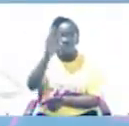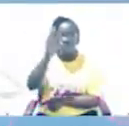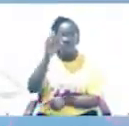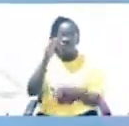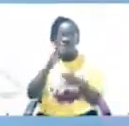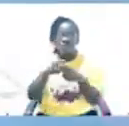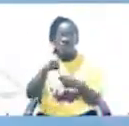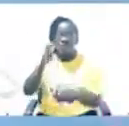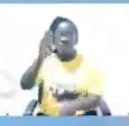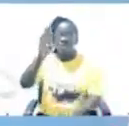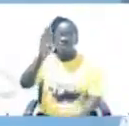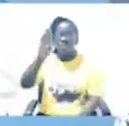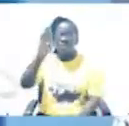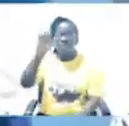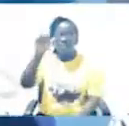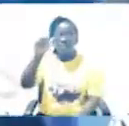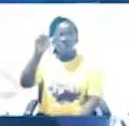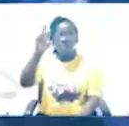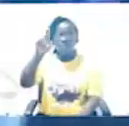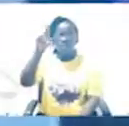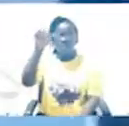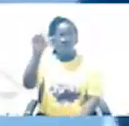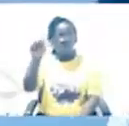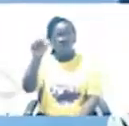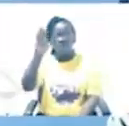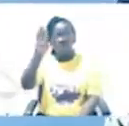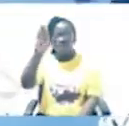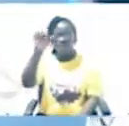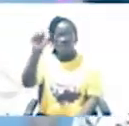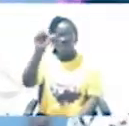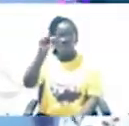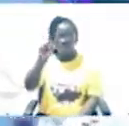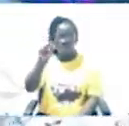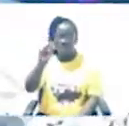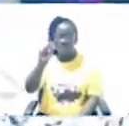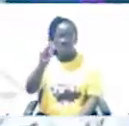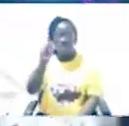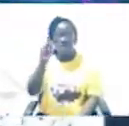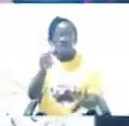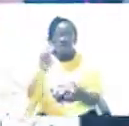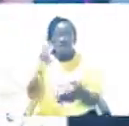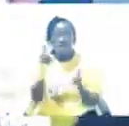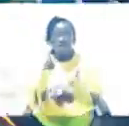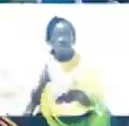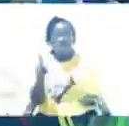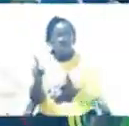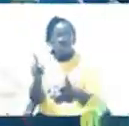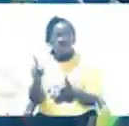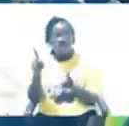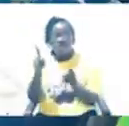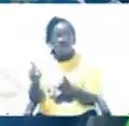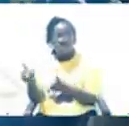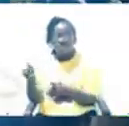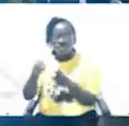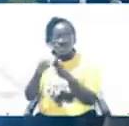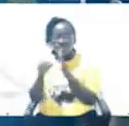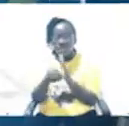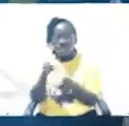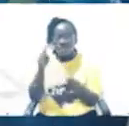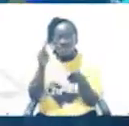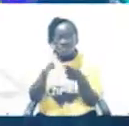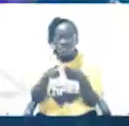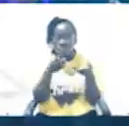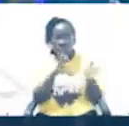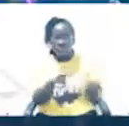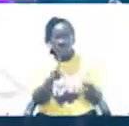obetina wa nemu. He's here tonight. And you mray over her. Wherever you are the hearing of my voice. Listen to